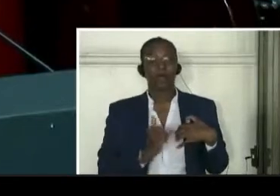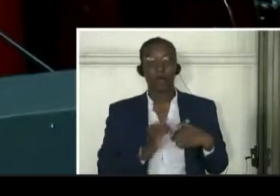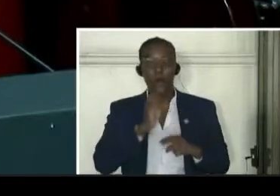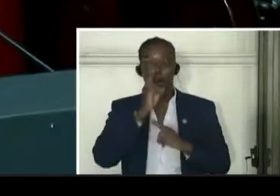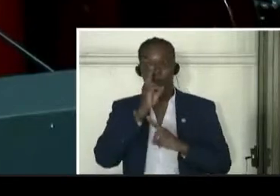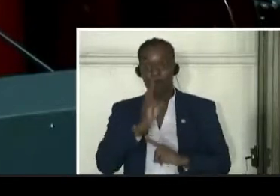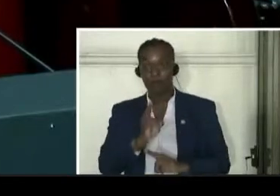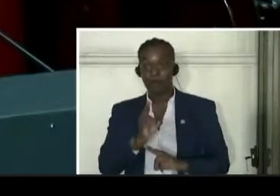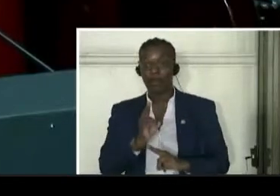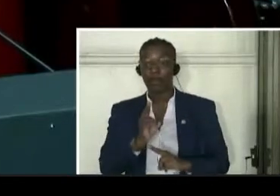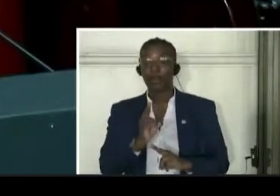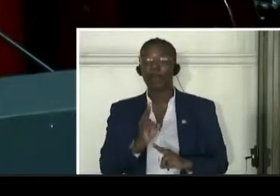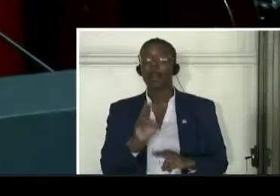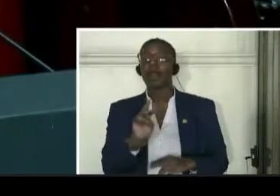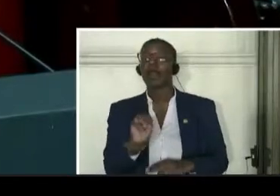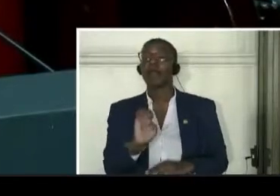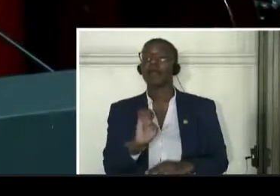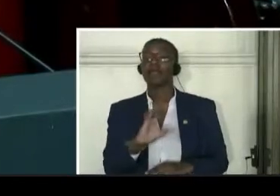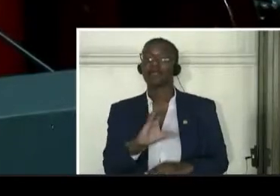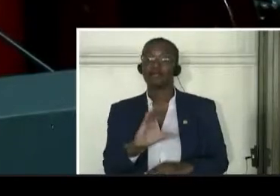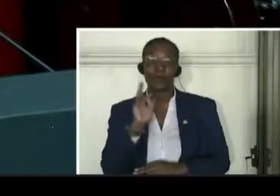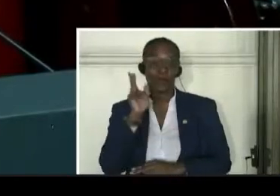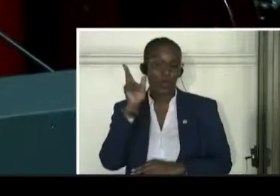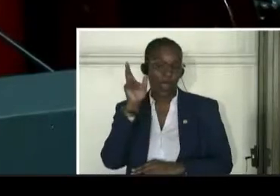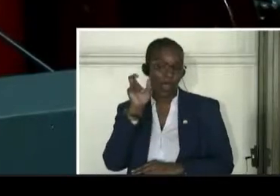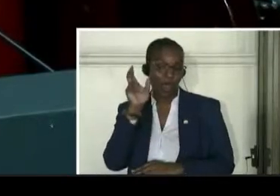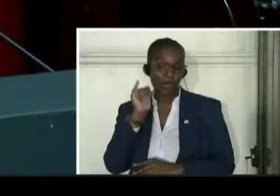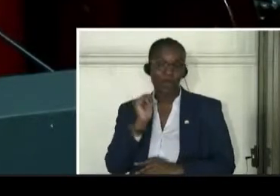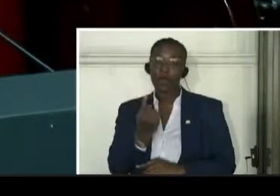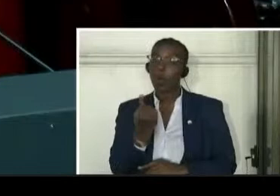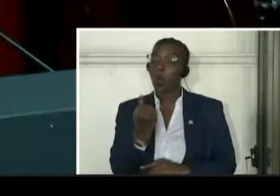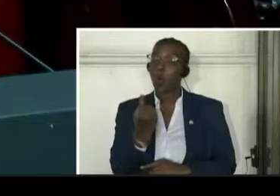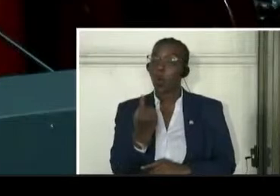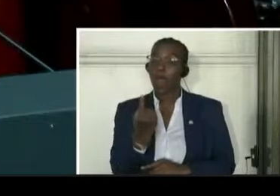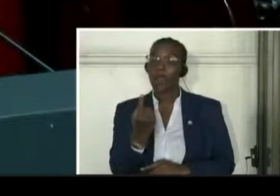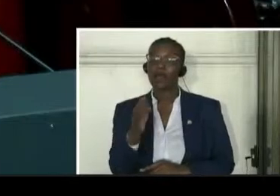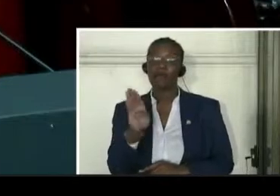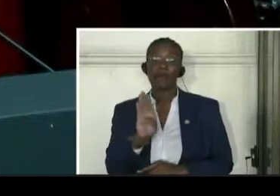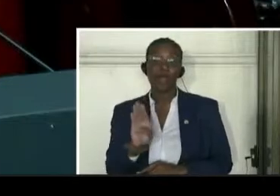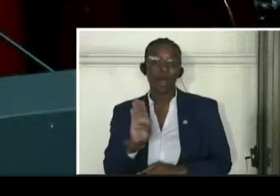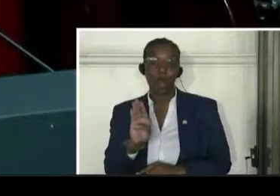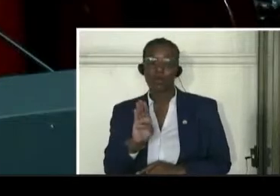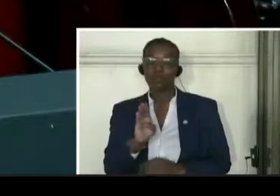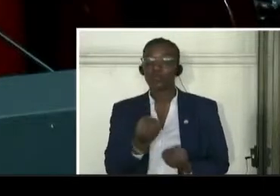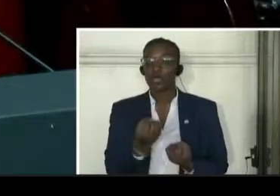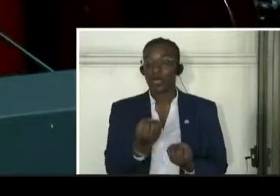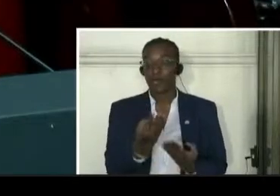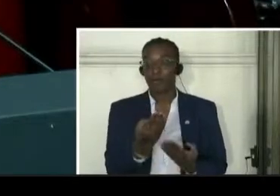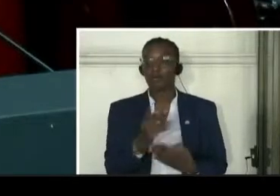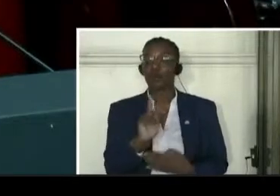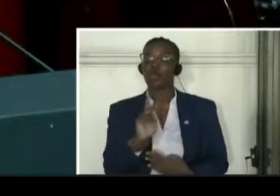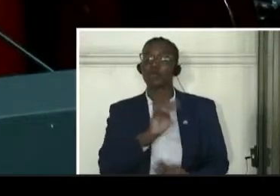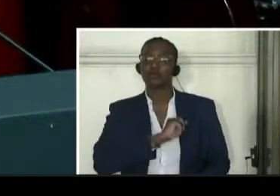Honorable MEC, now that we have heard that there won't be 1 billion rand immediately sent to KZN,